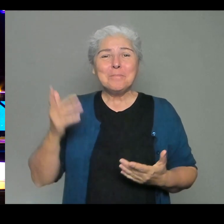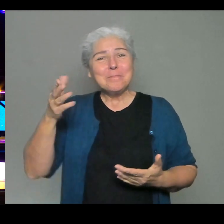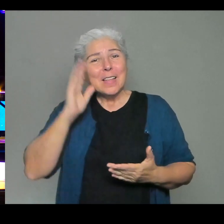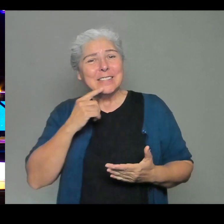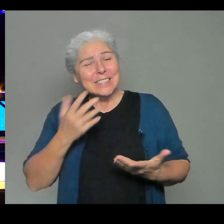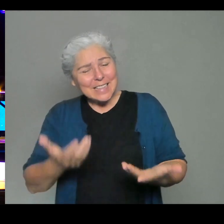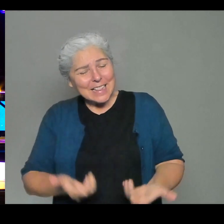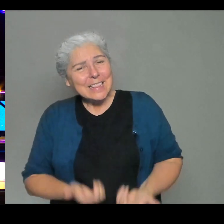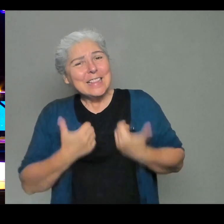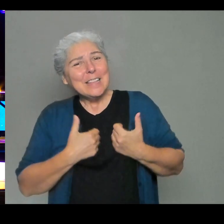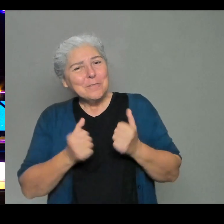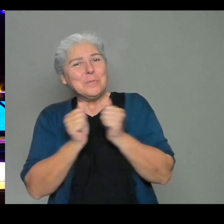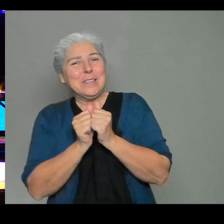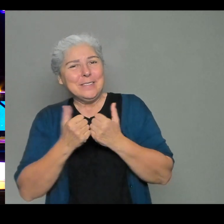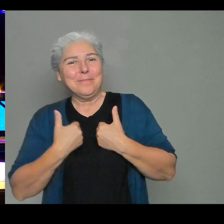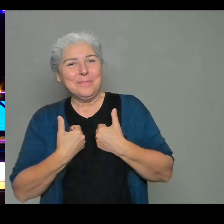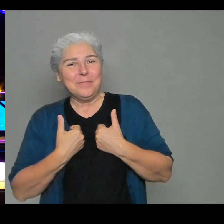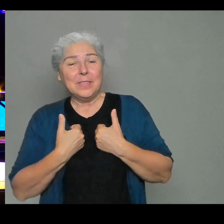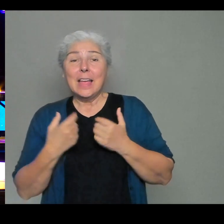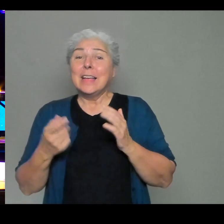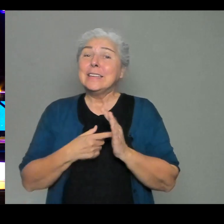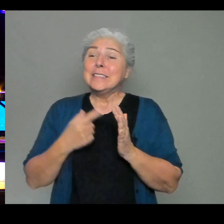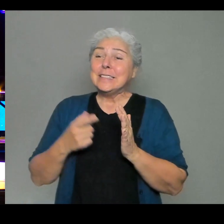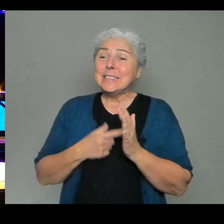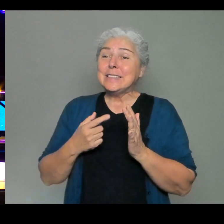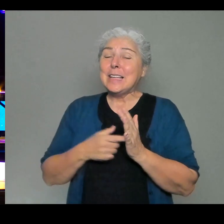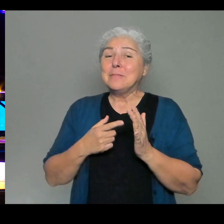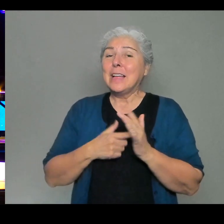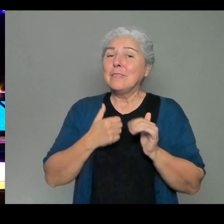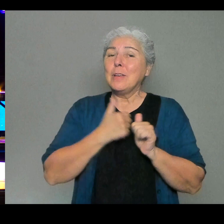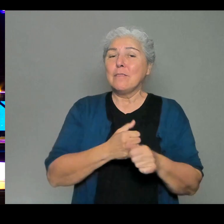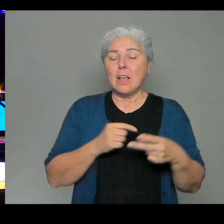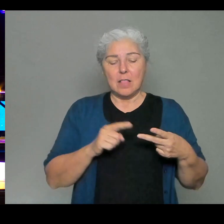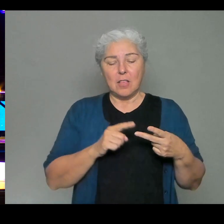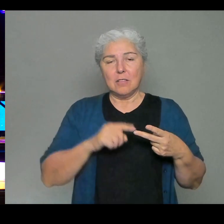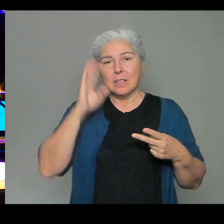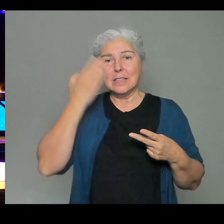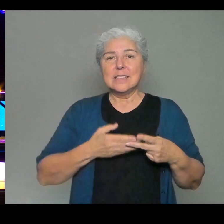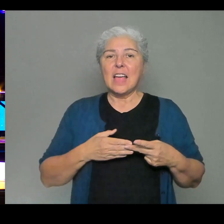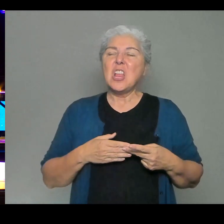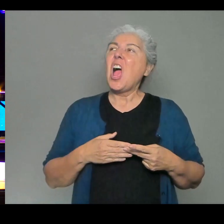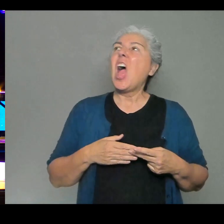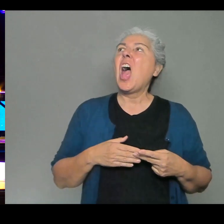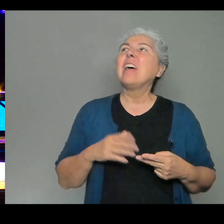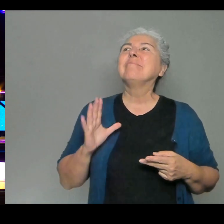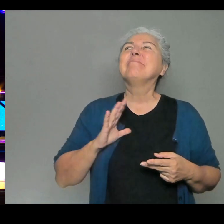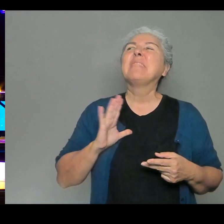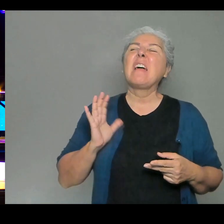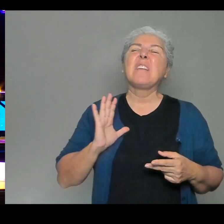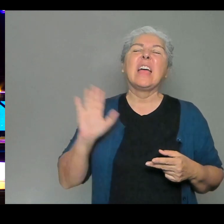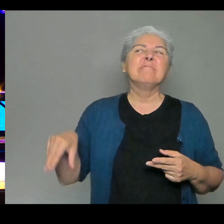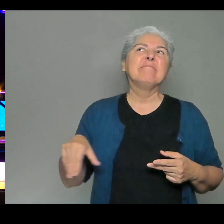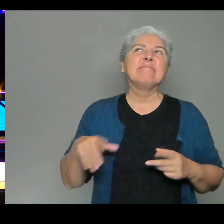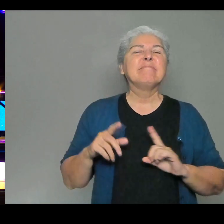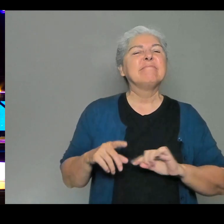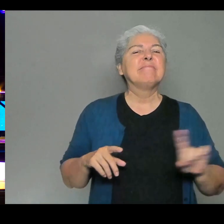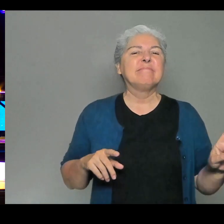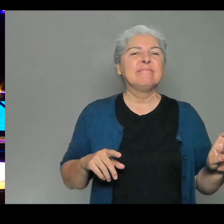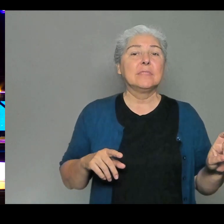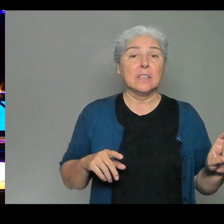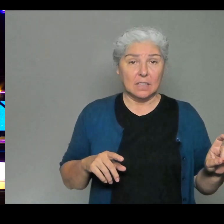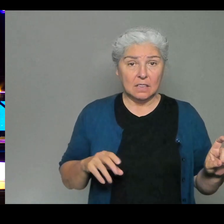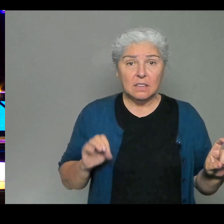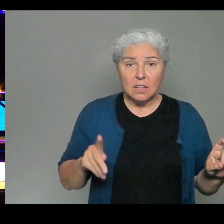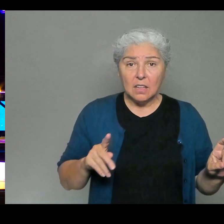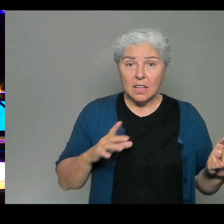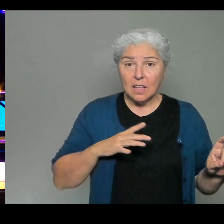Just live with me. And it is, sometimes we do what the son does. We say, I'm good. I'm going to do my own thing.